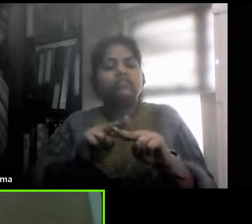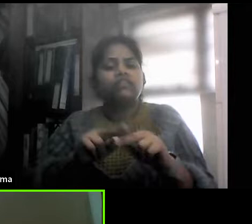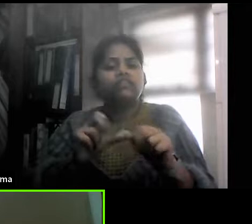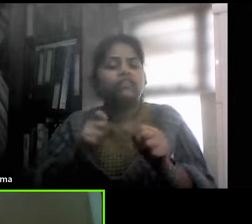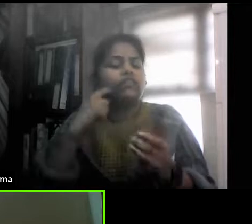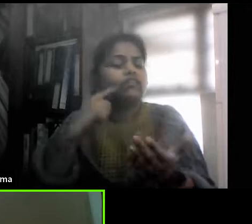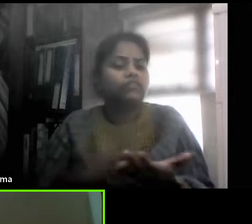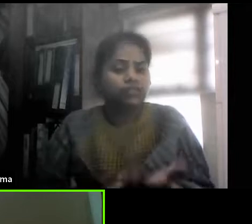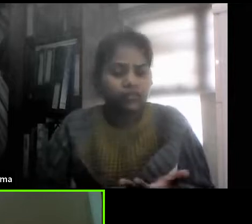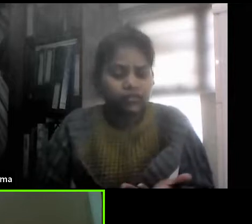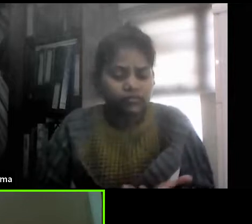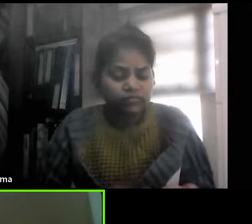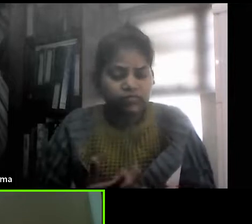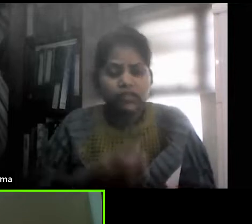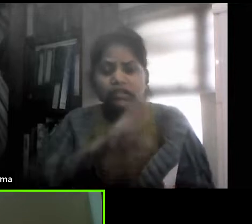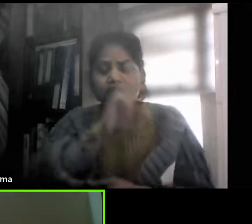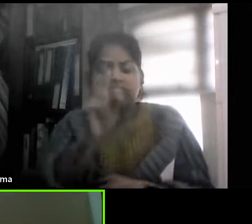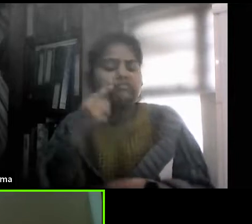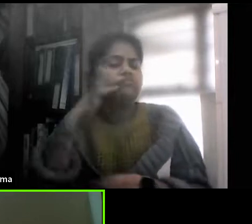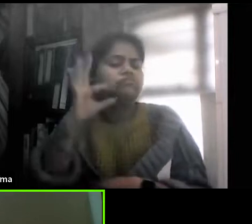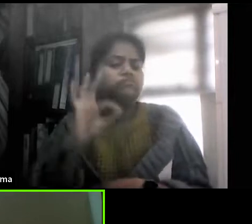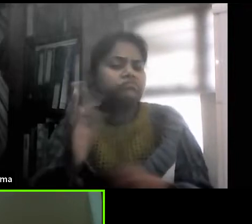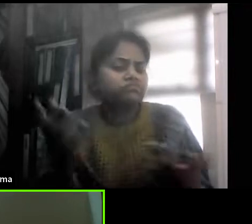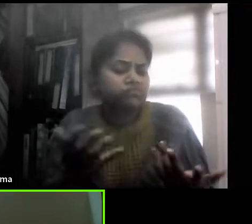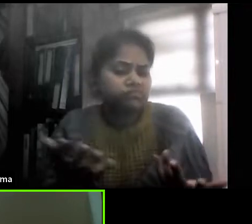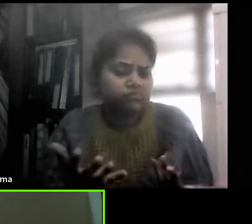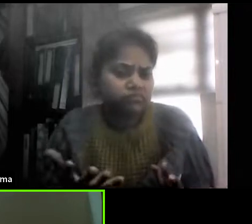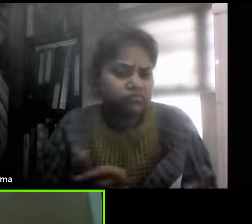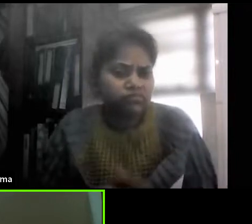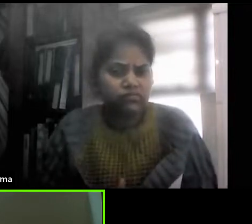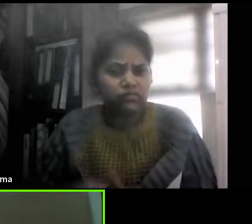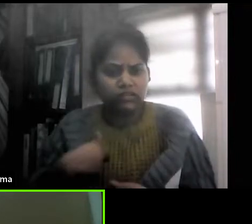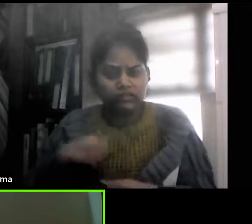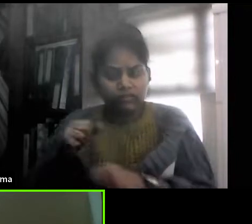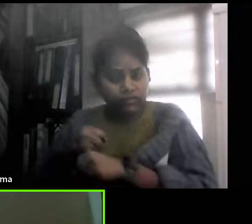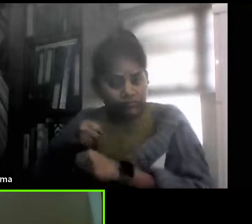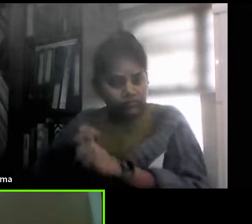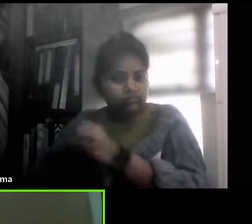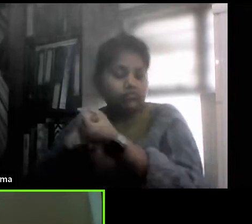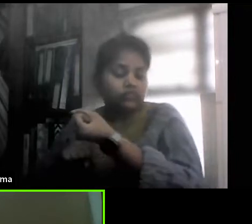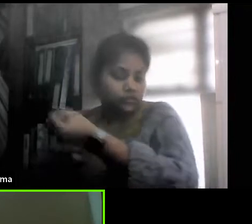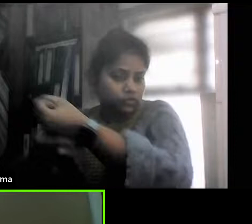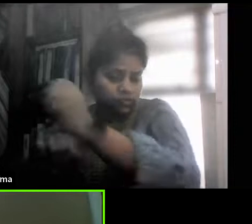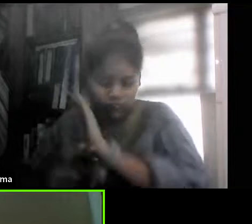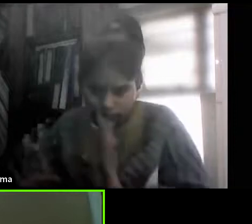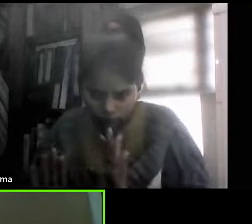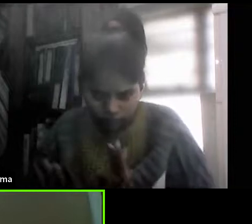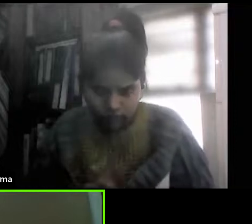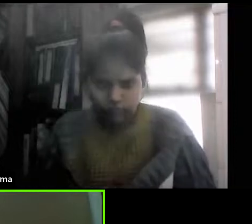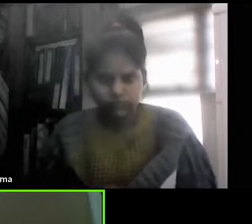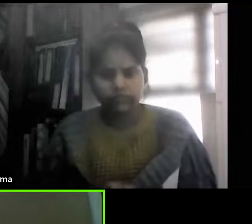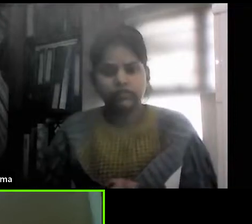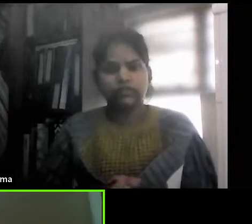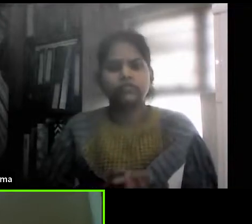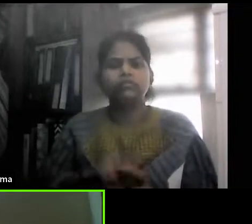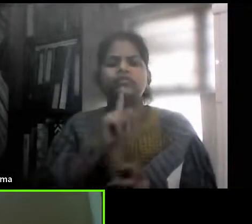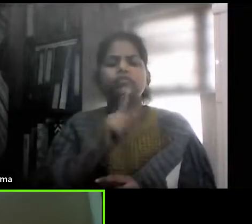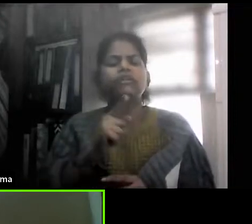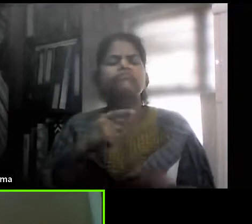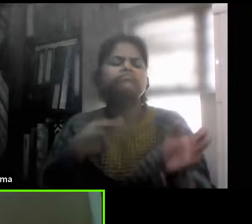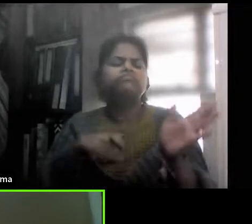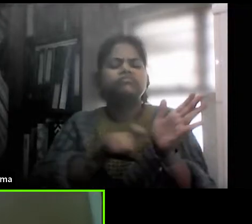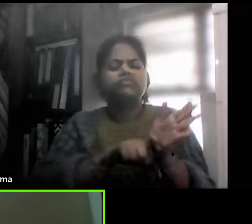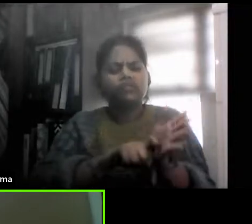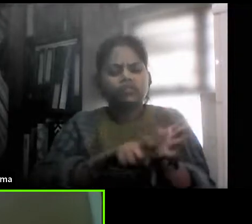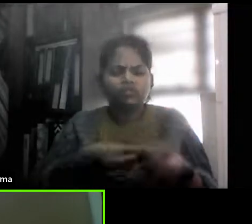actually the Kalinga, though I'm not supporting the term, but I'm just like, putting it for the record.